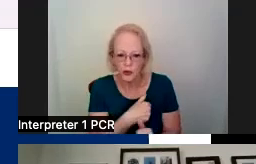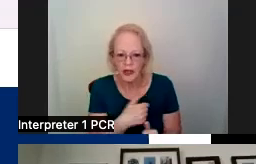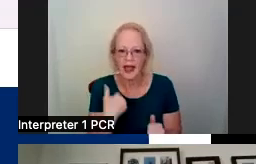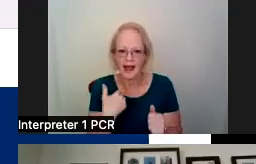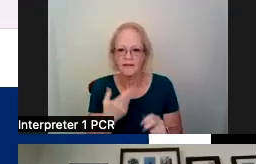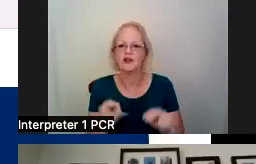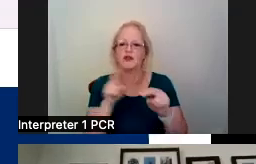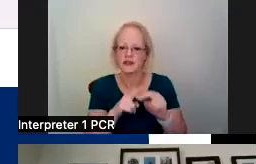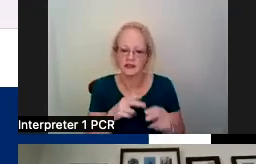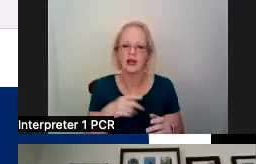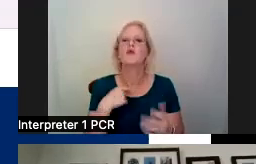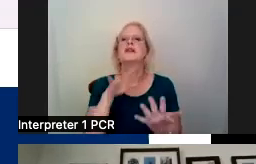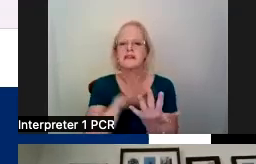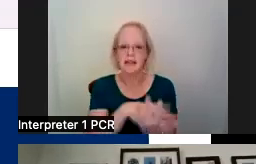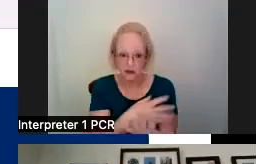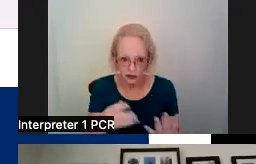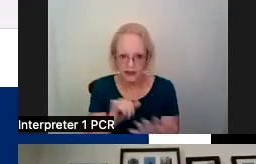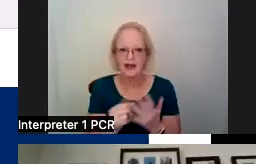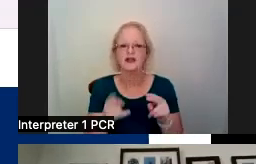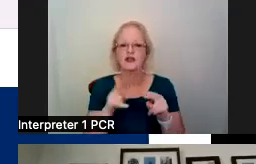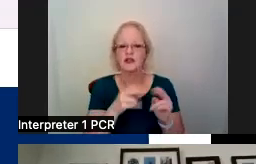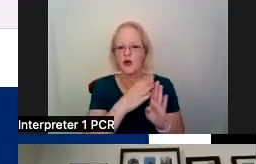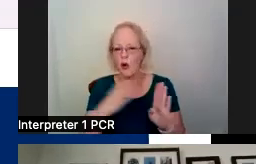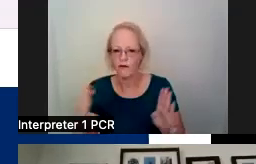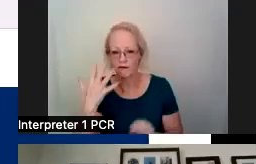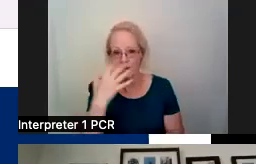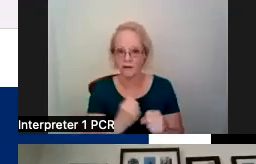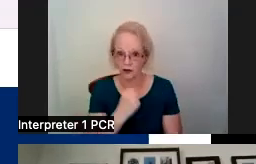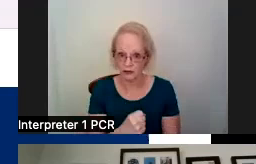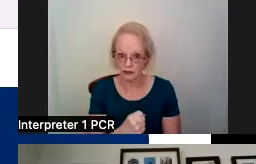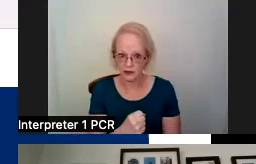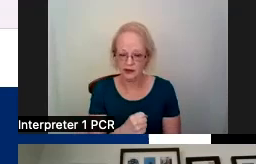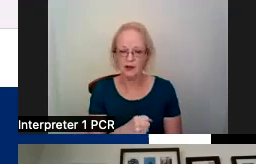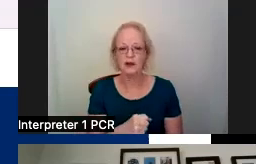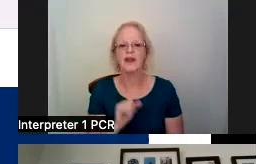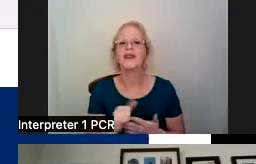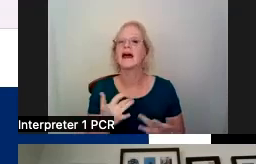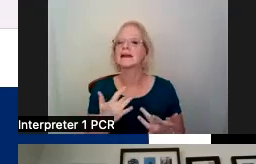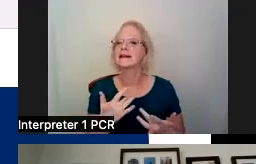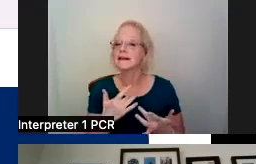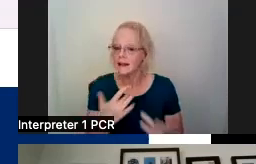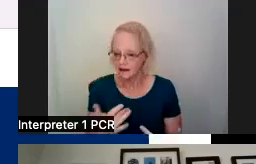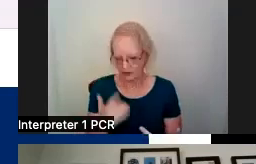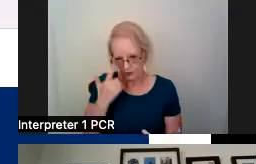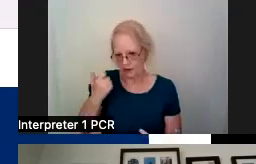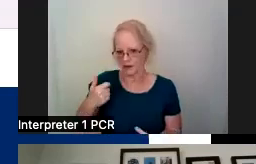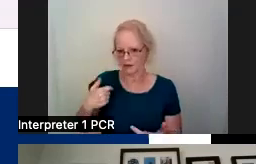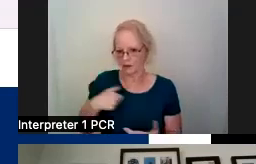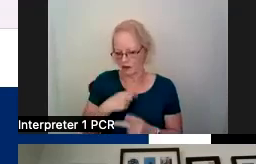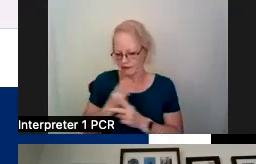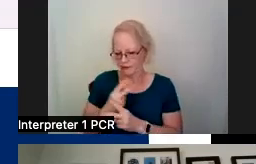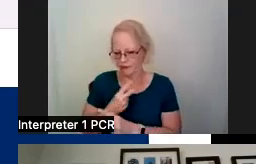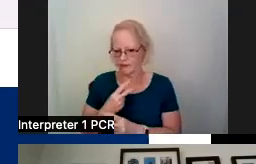increase or schedule that increase over 5 years. That tends to, because the assumptions we use are on the investment side are